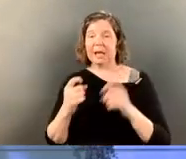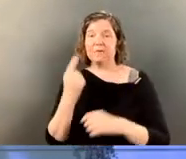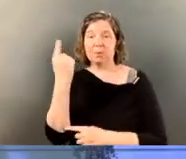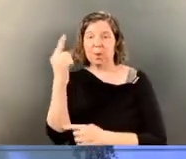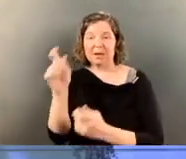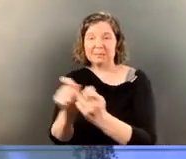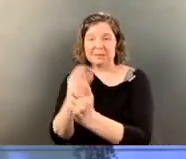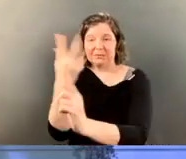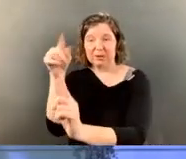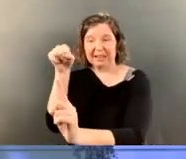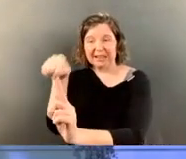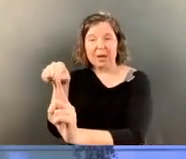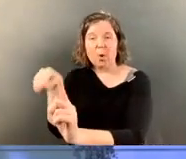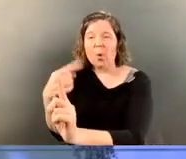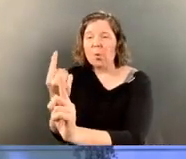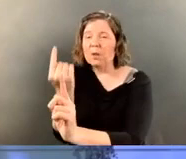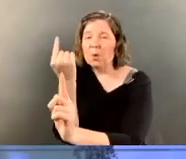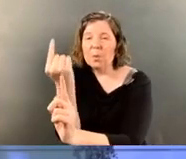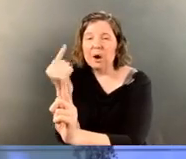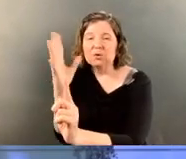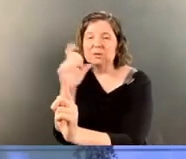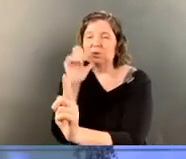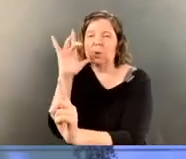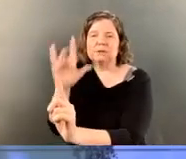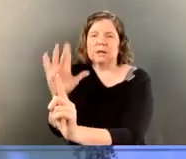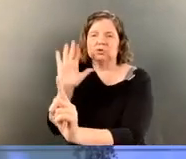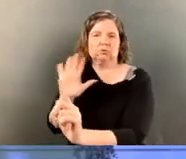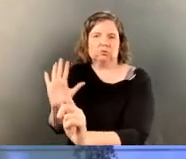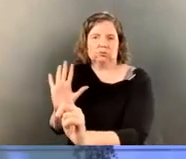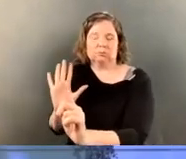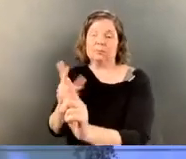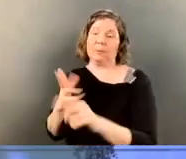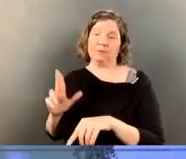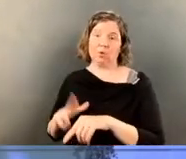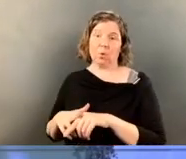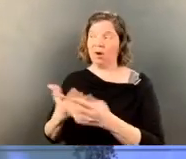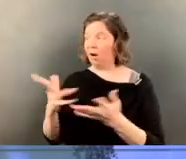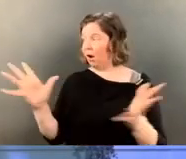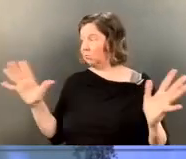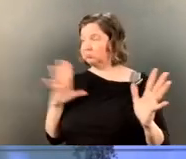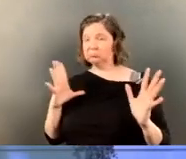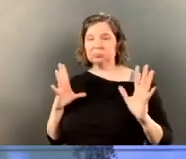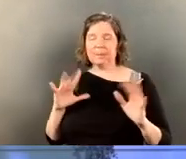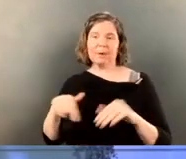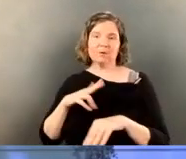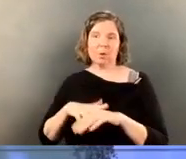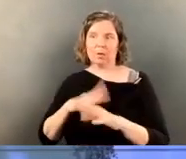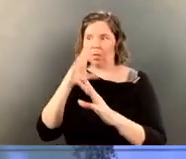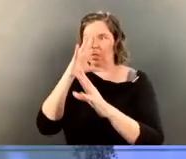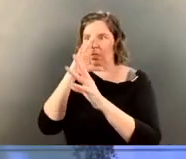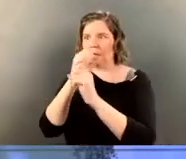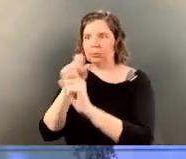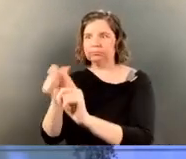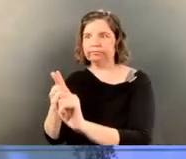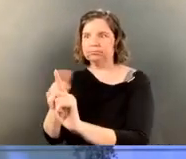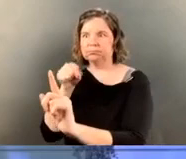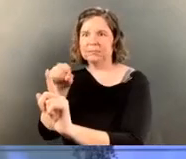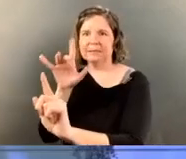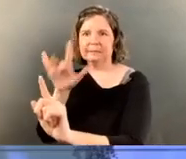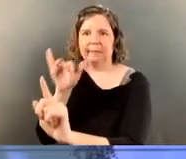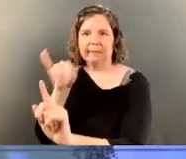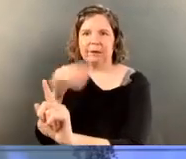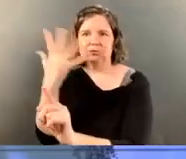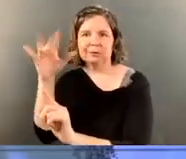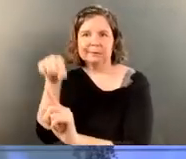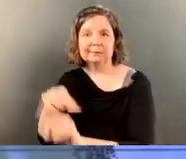one tree and said, "This is the only one tree that you can't touch." And of course, just like every other human being, they made a beeline and ran right